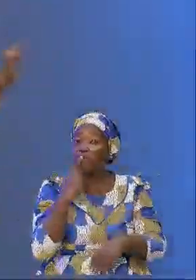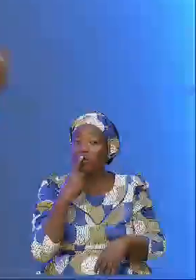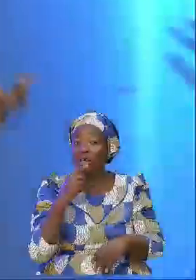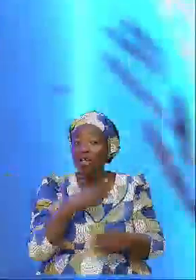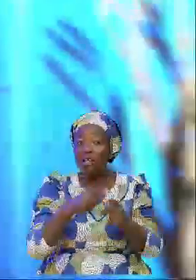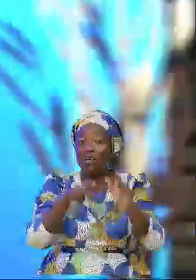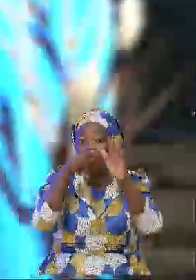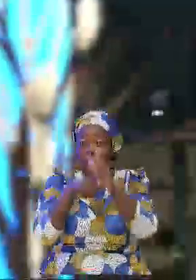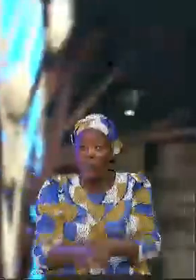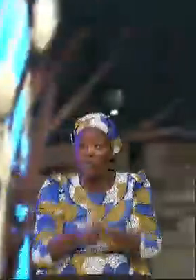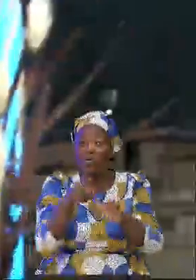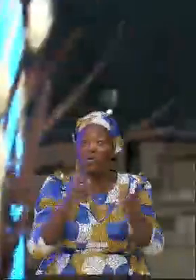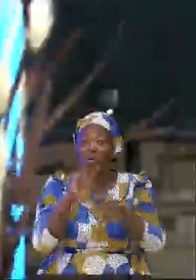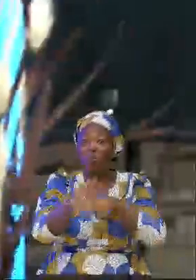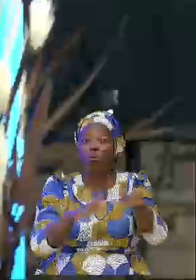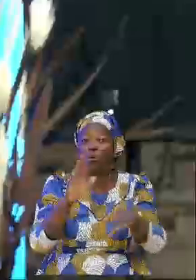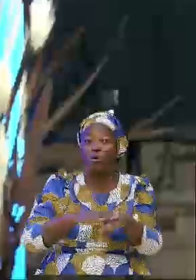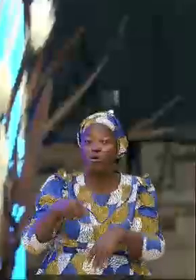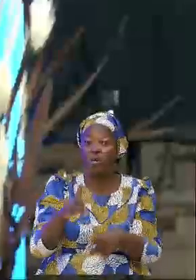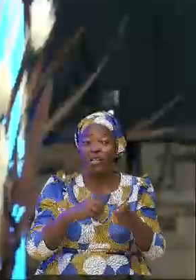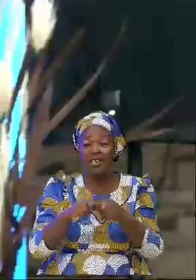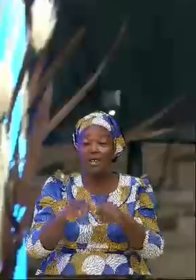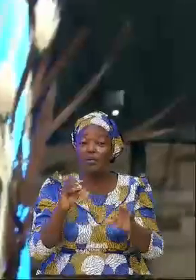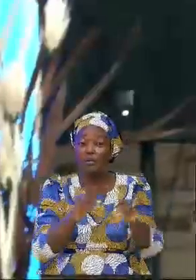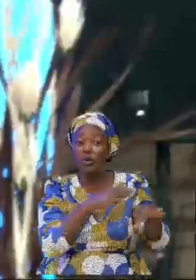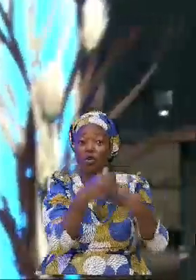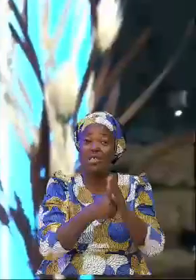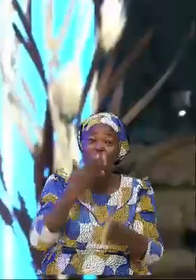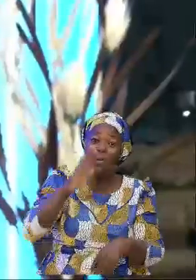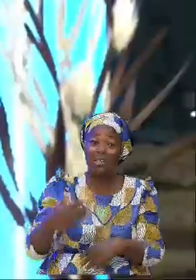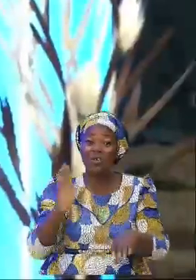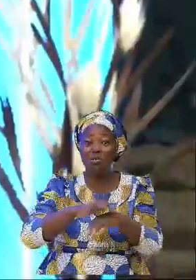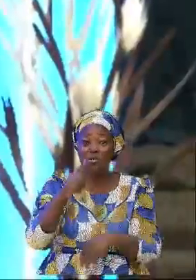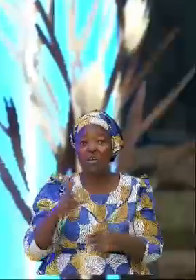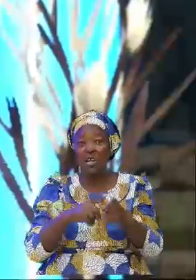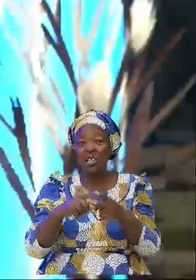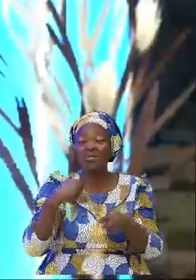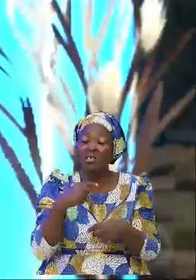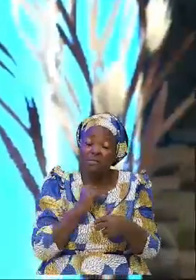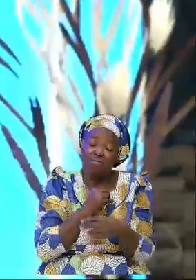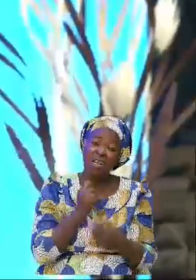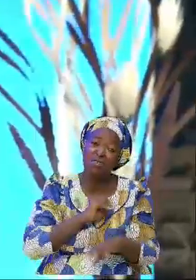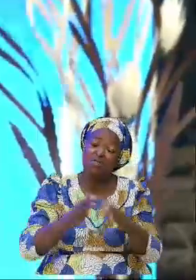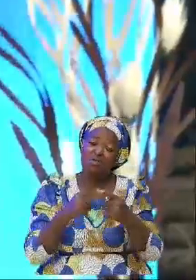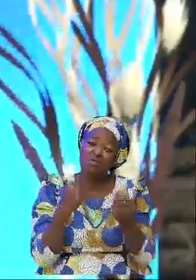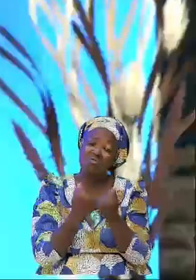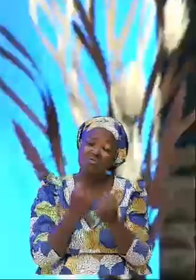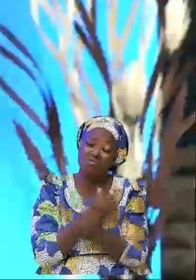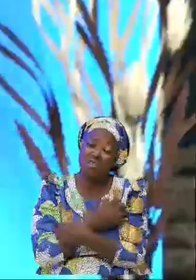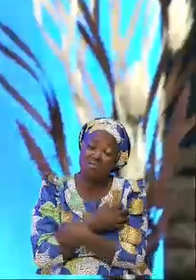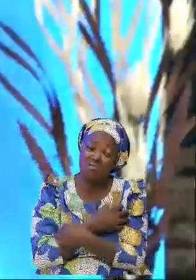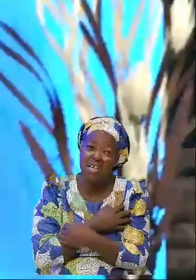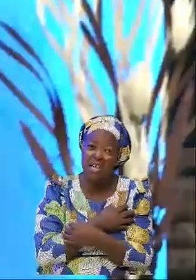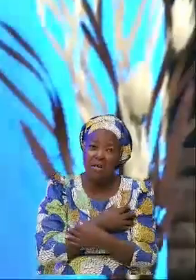declaration and the confession of your mouth. They oppress you, they walk on you, and they put all this rubbish on